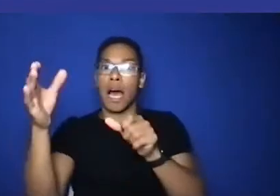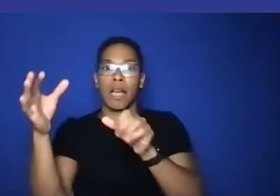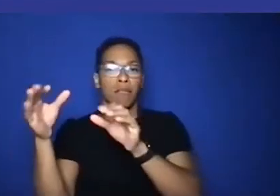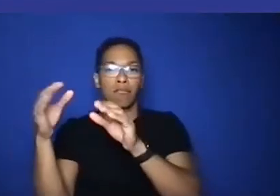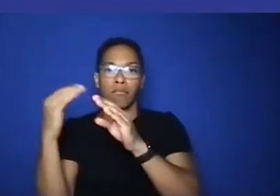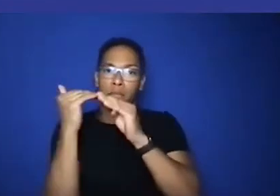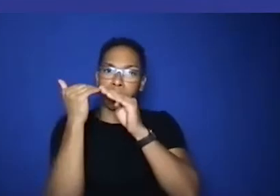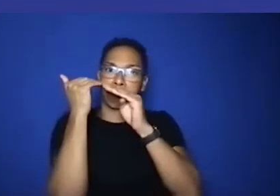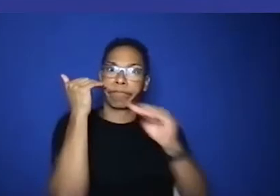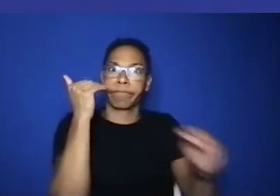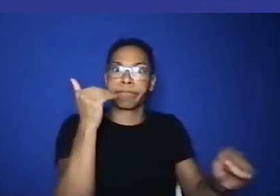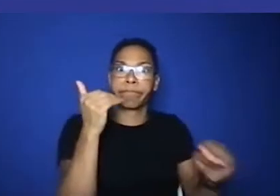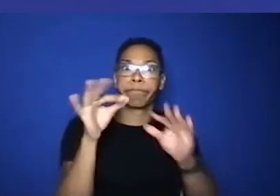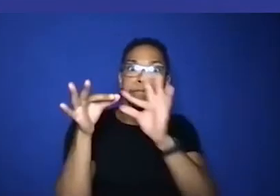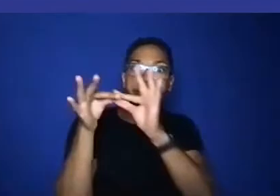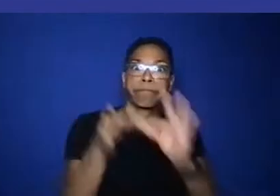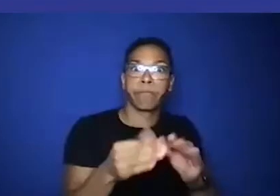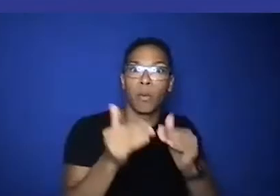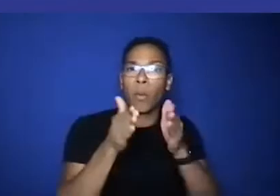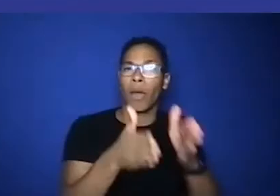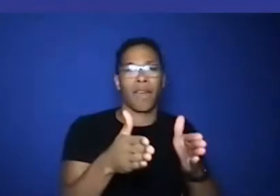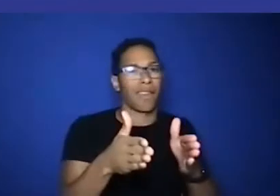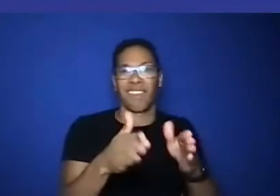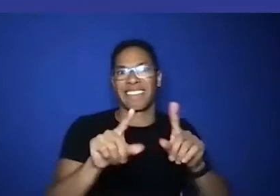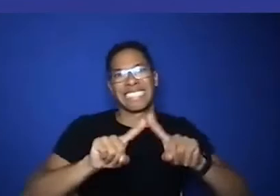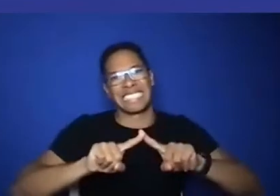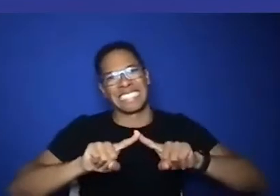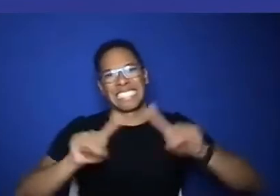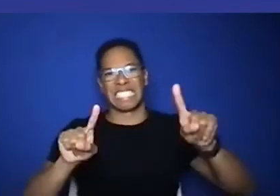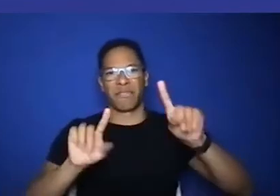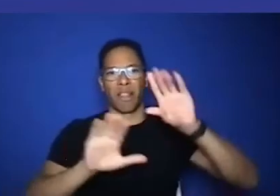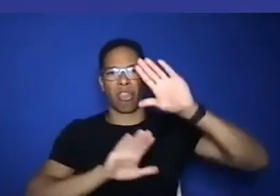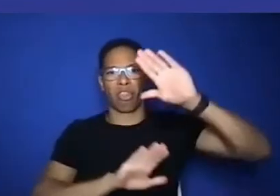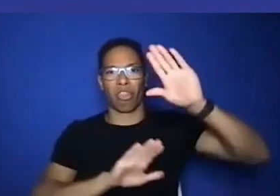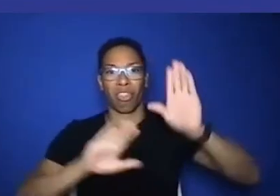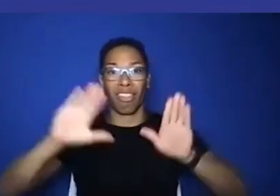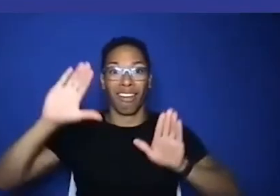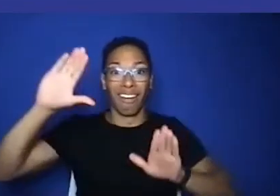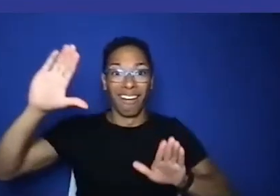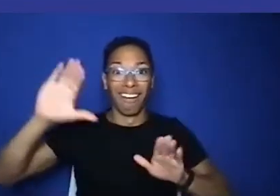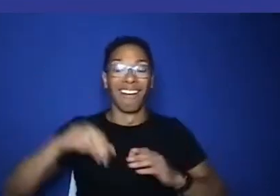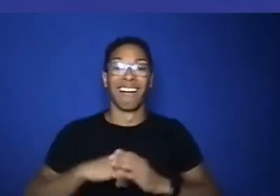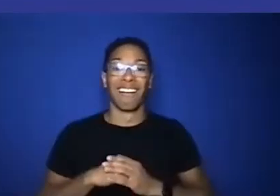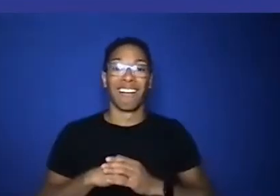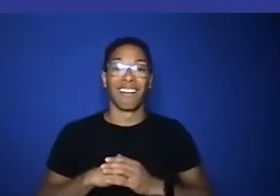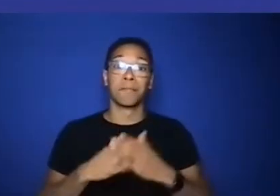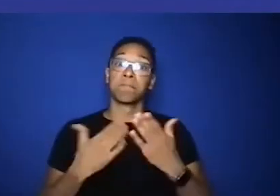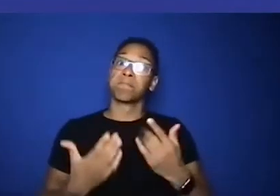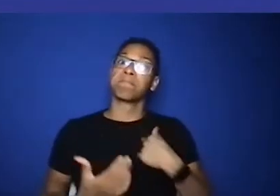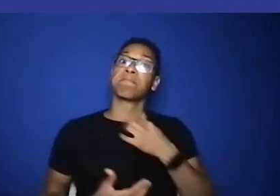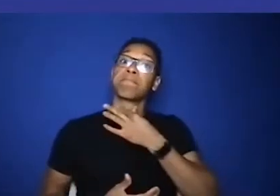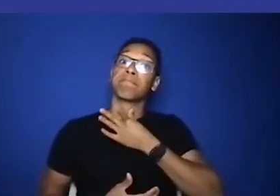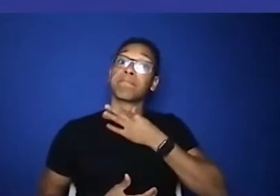assembled ways. And I guess I would love to hear from Nicole and Colette just a little bit about